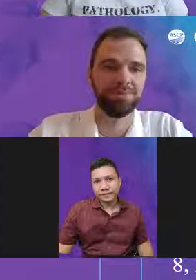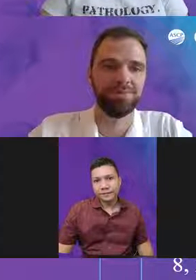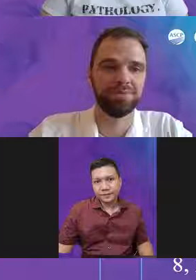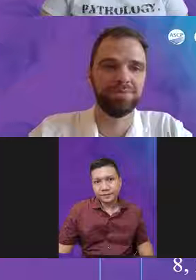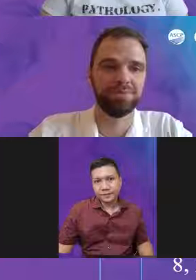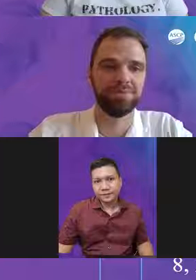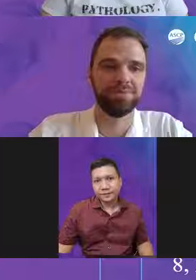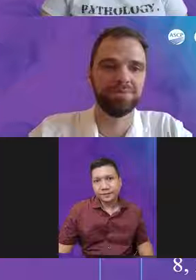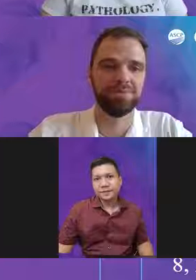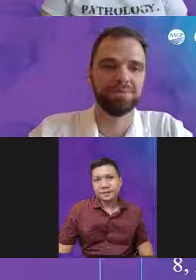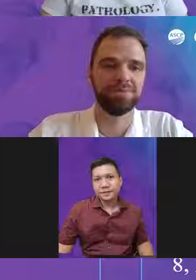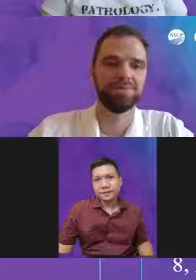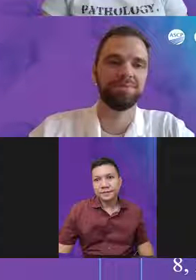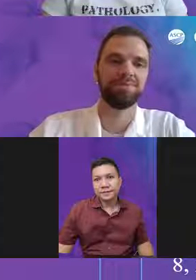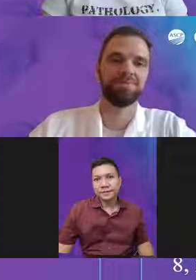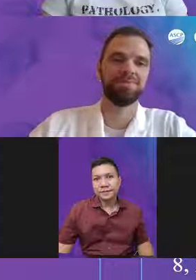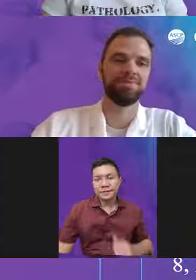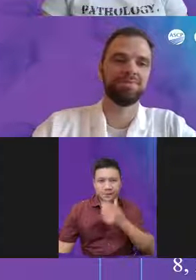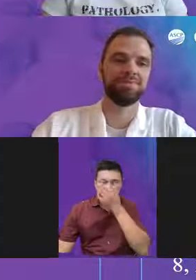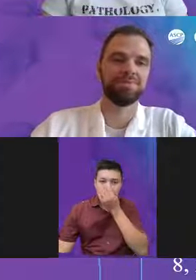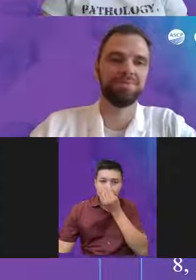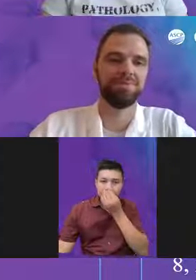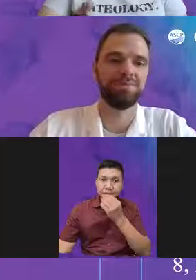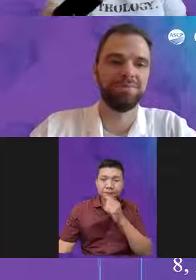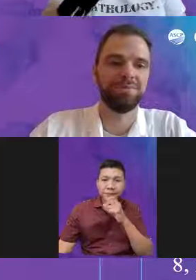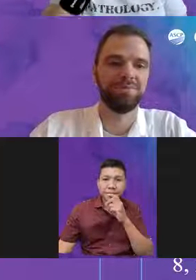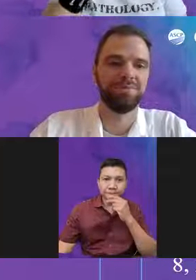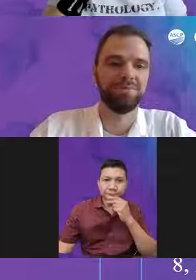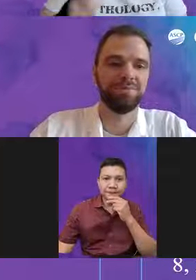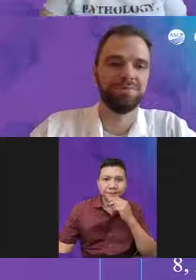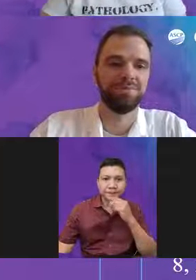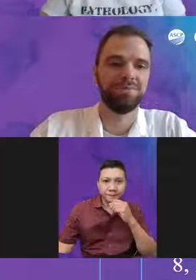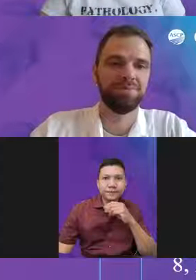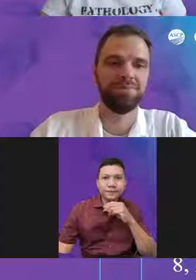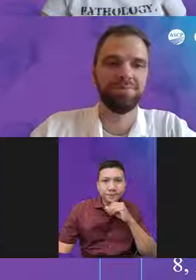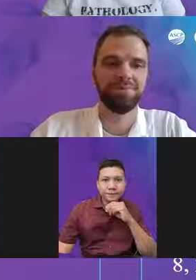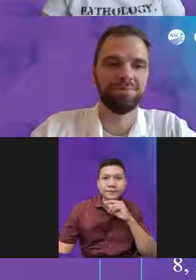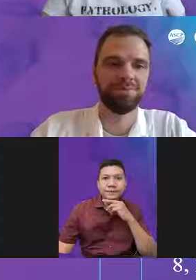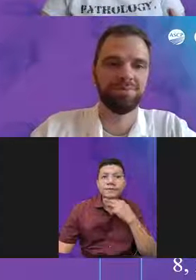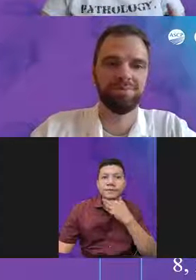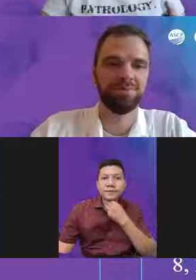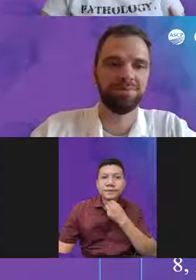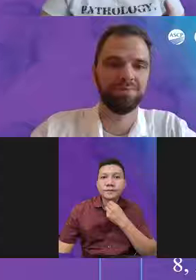cytoplasm is looking. That lymphocyte is not going to be as pink because of what Carla was saying, the